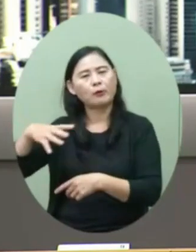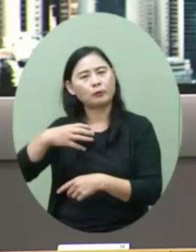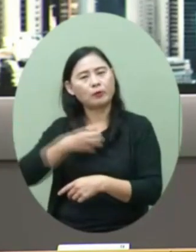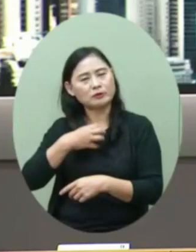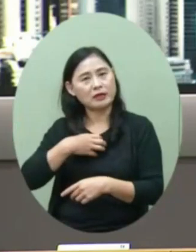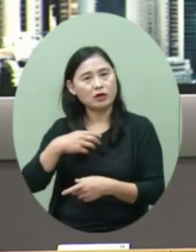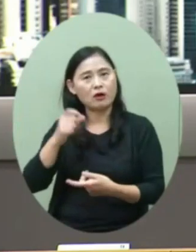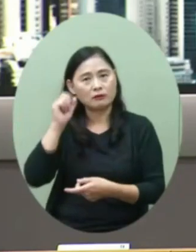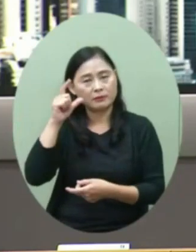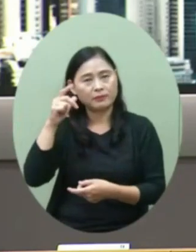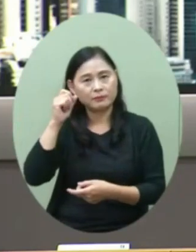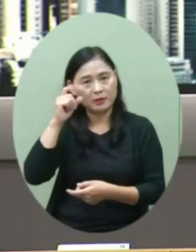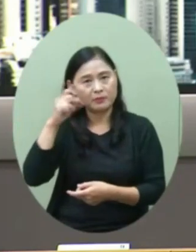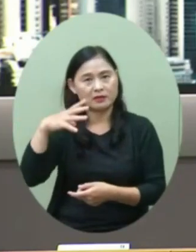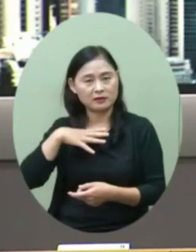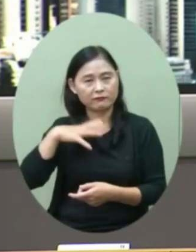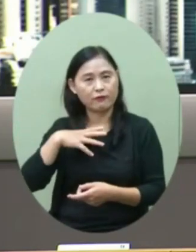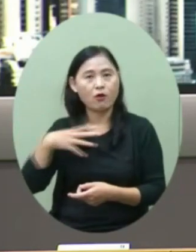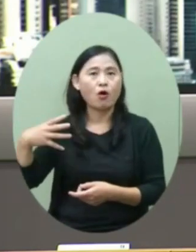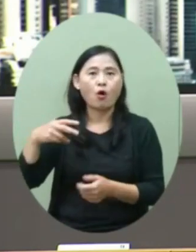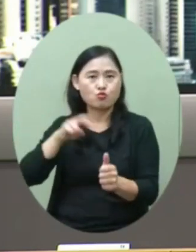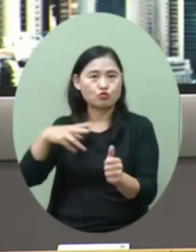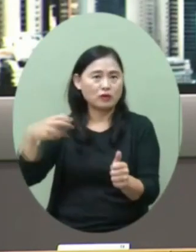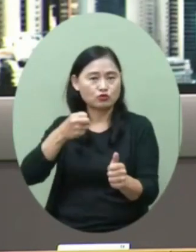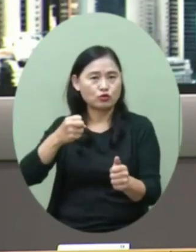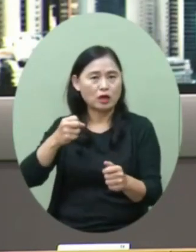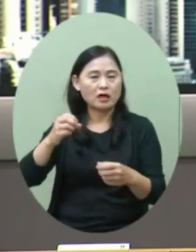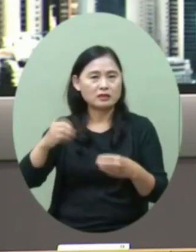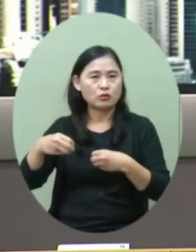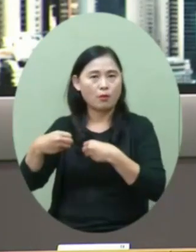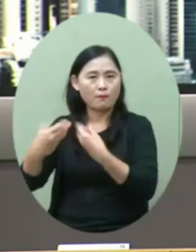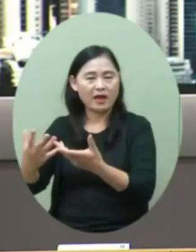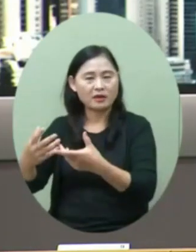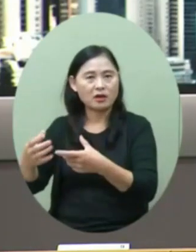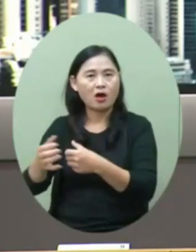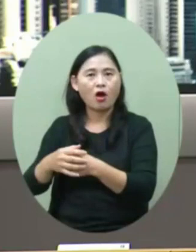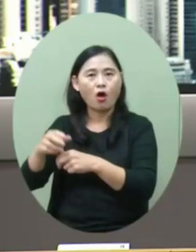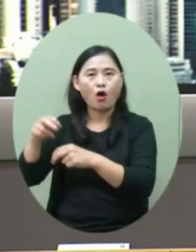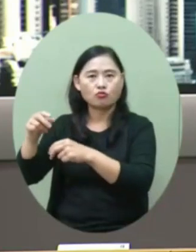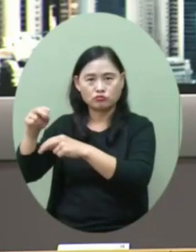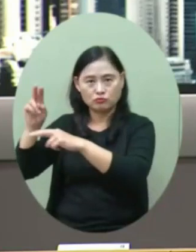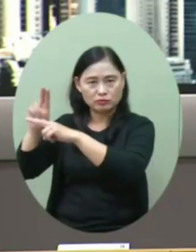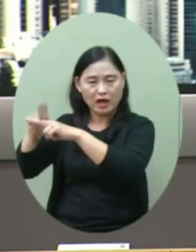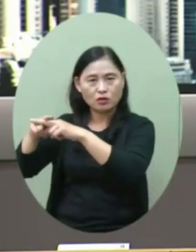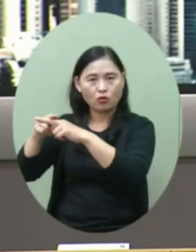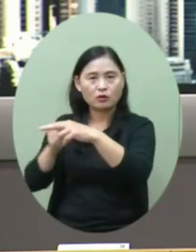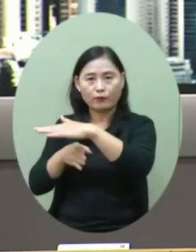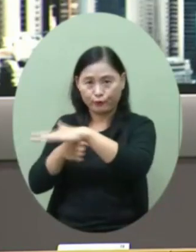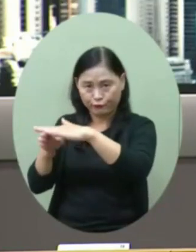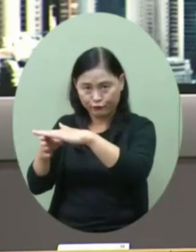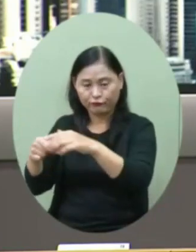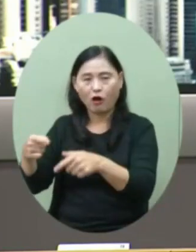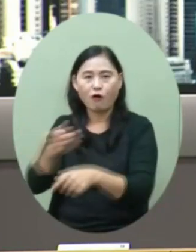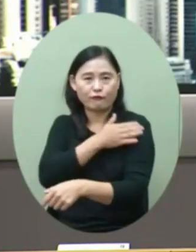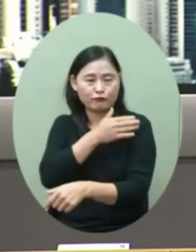we have put it to the CPG, and it's also confirmed that the jurisdiction has to be handed